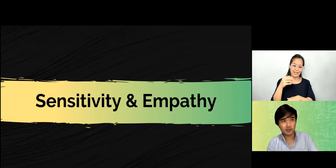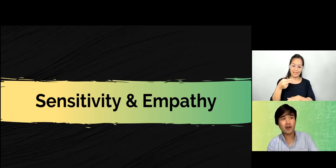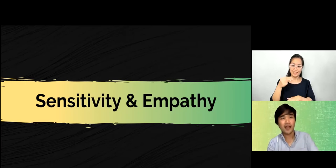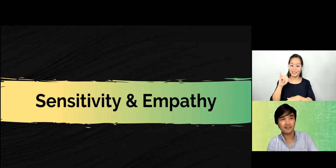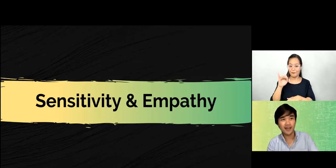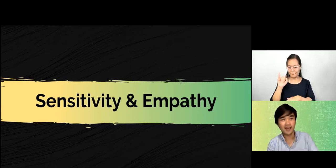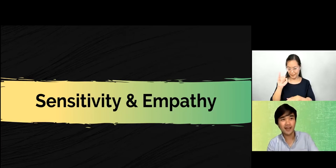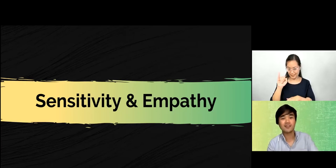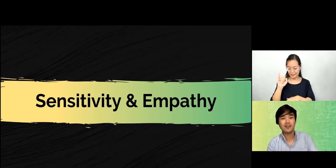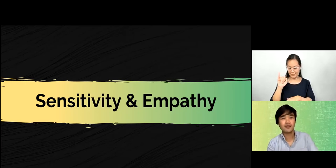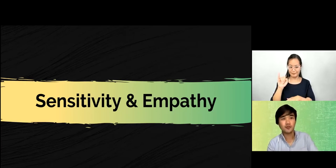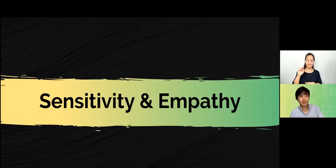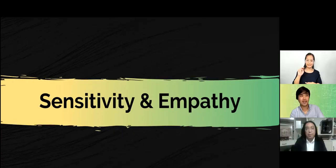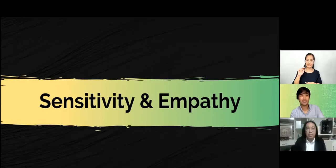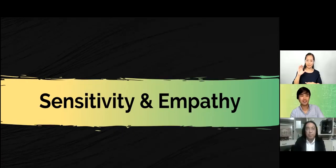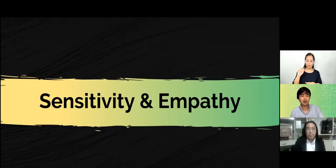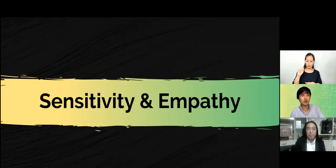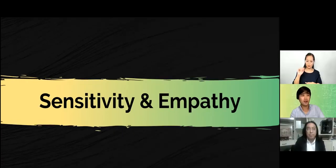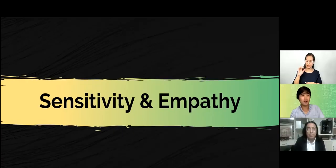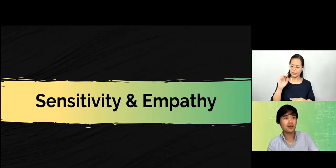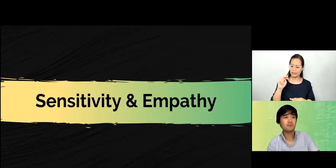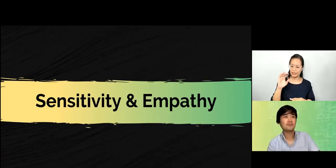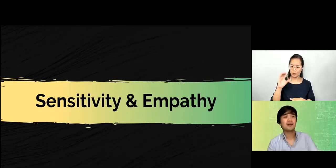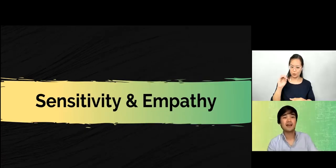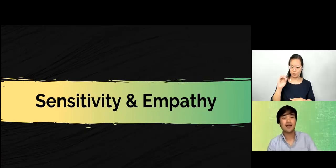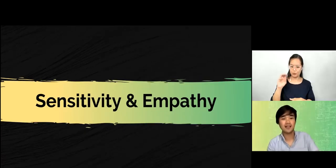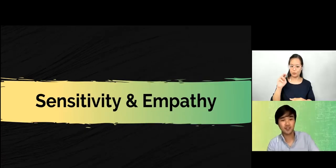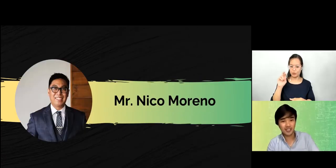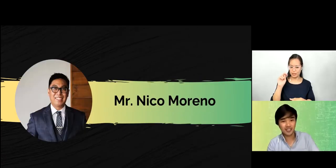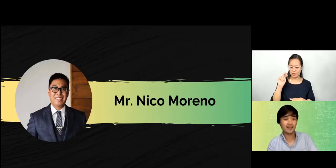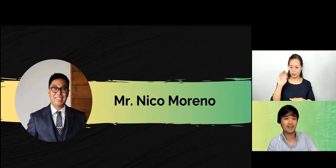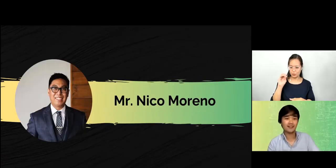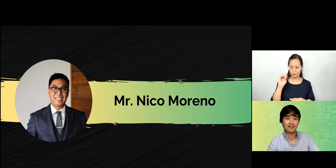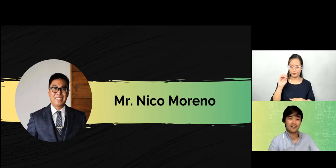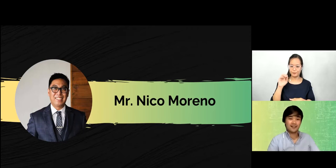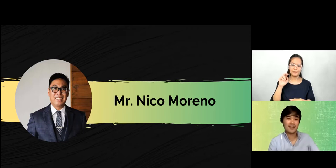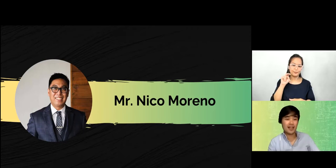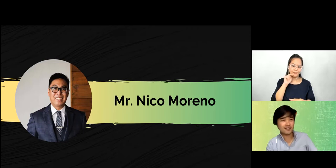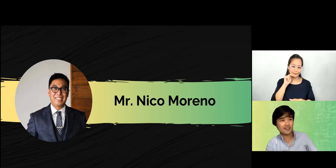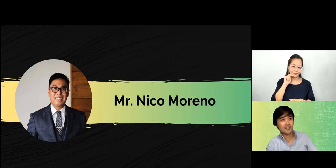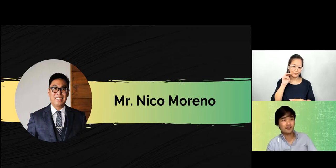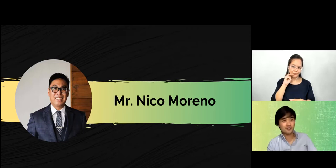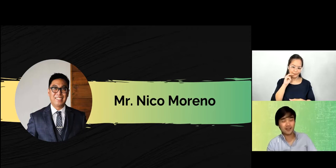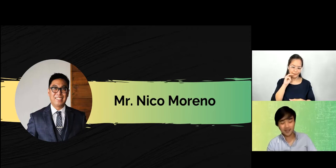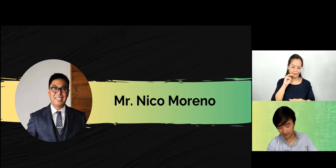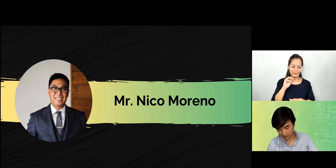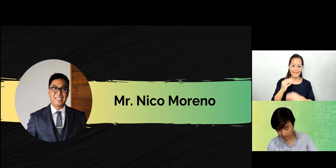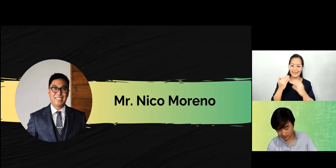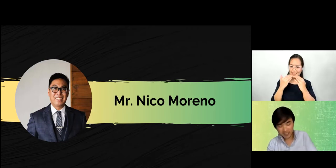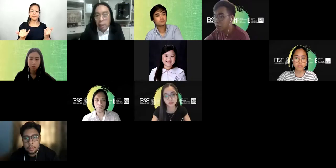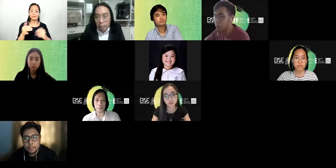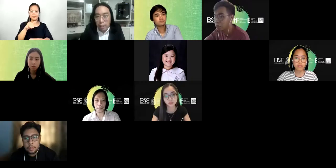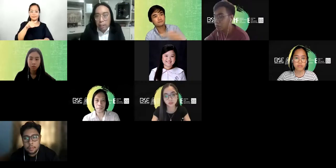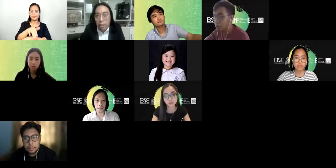or HIFI's new director. Let's all welcome Sir Nico. Yeah. Today, this afternoon, we are